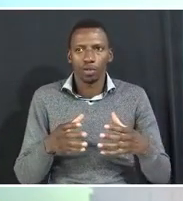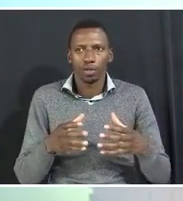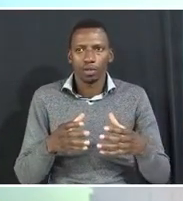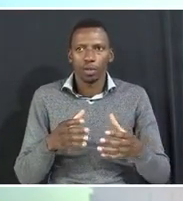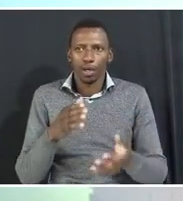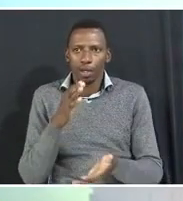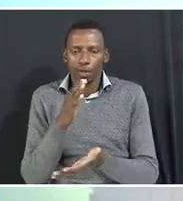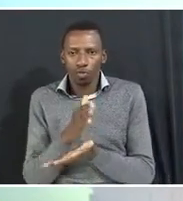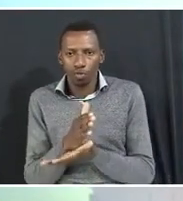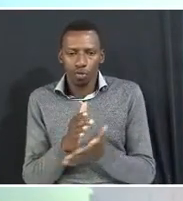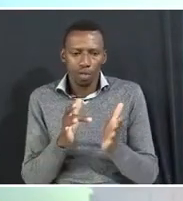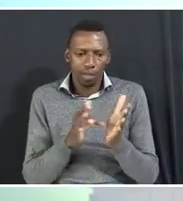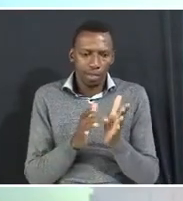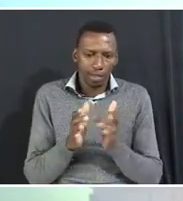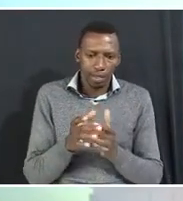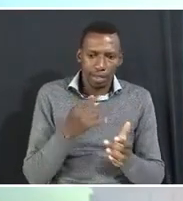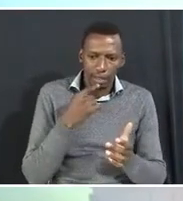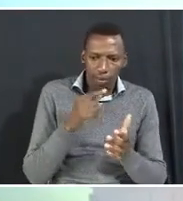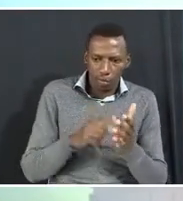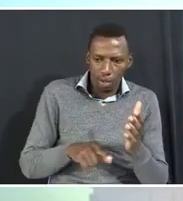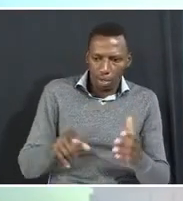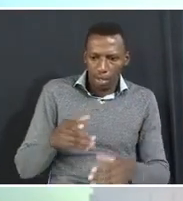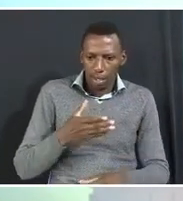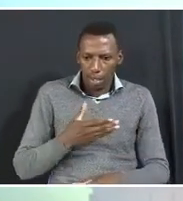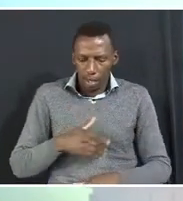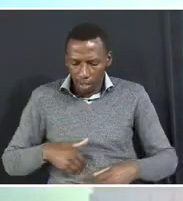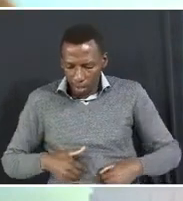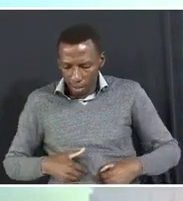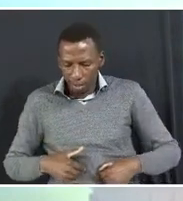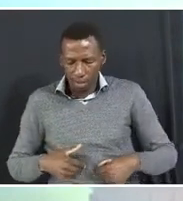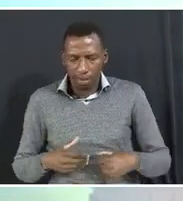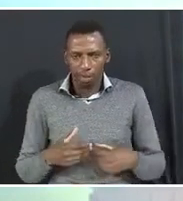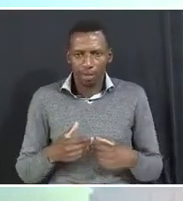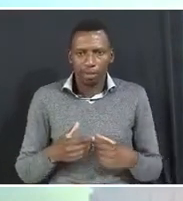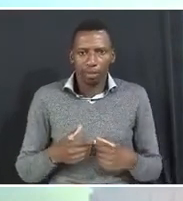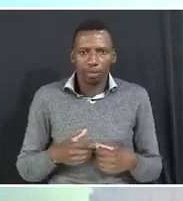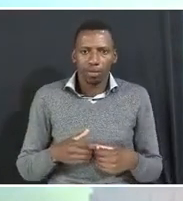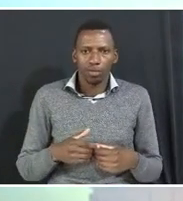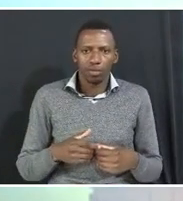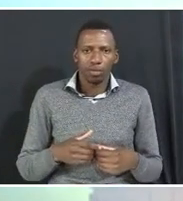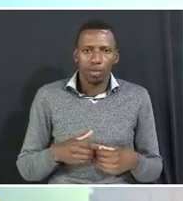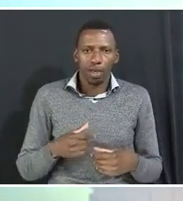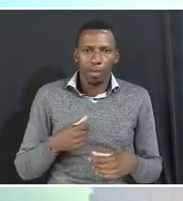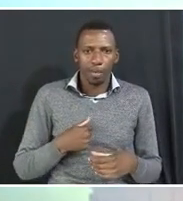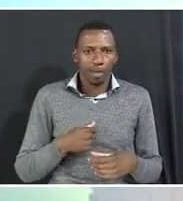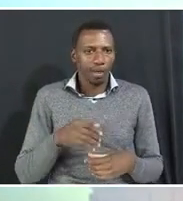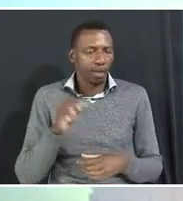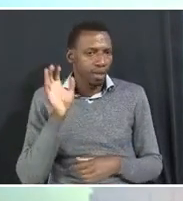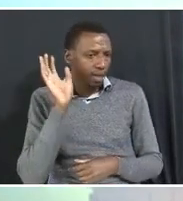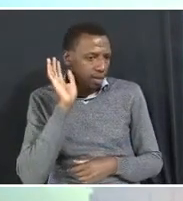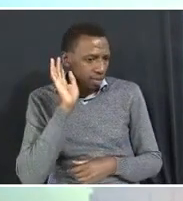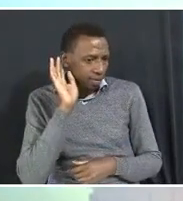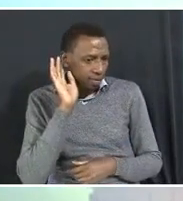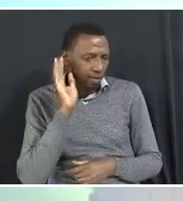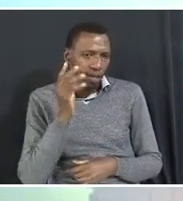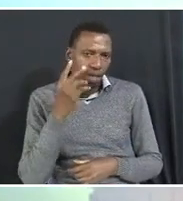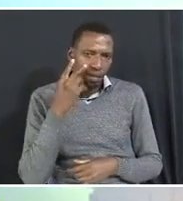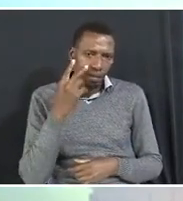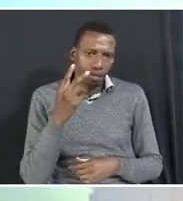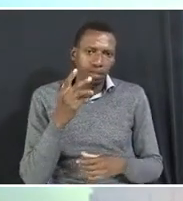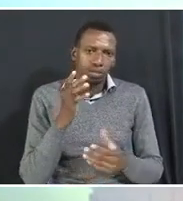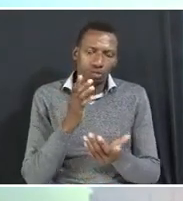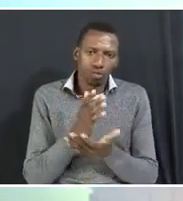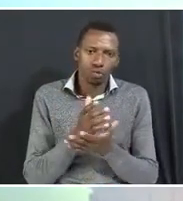that Jesus says he's hungry and he's thirsty, and he says what I did for the little ones, I hear or I read and see that